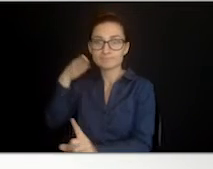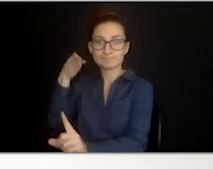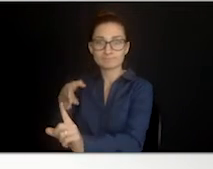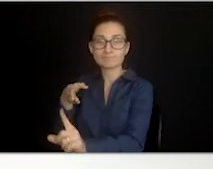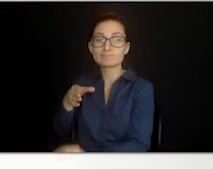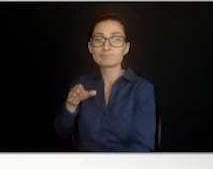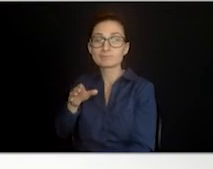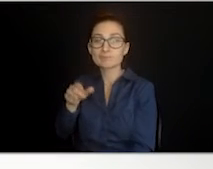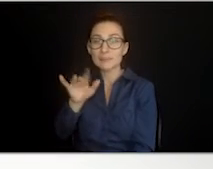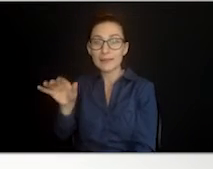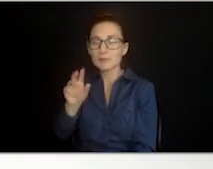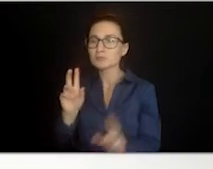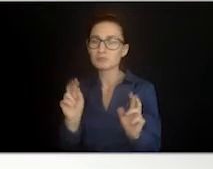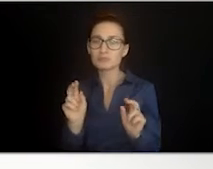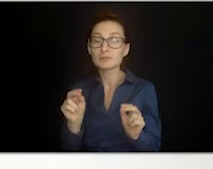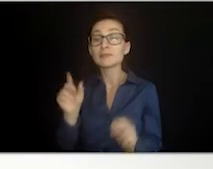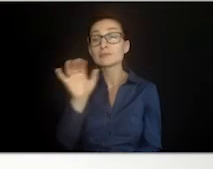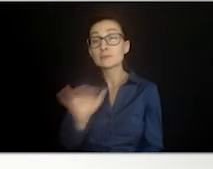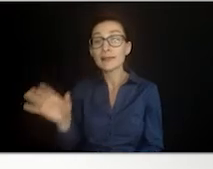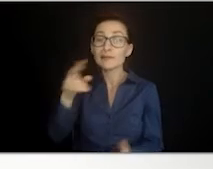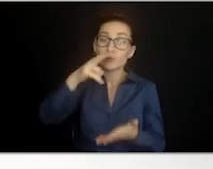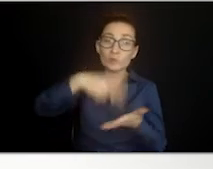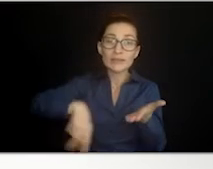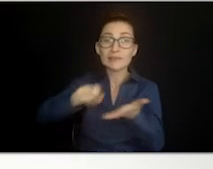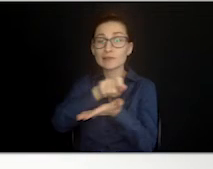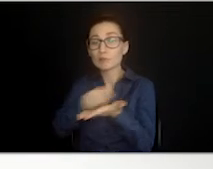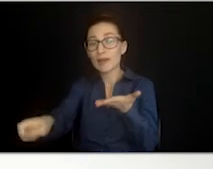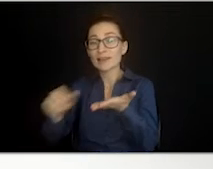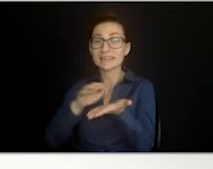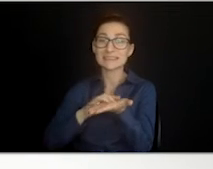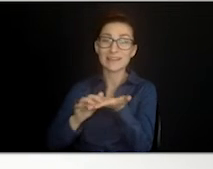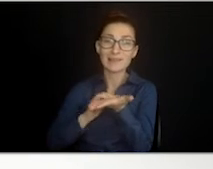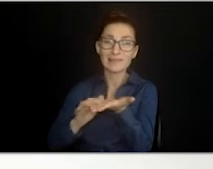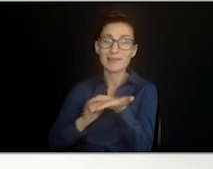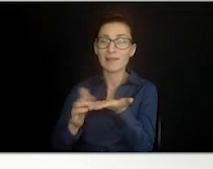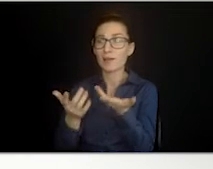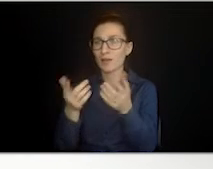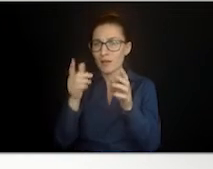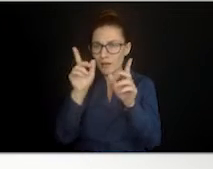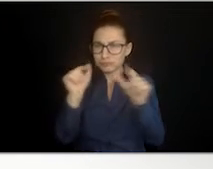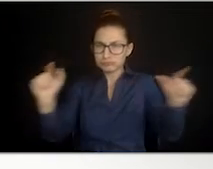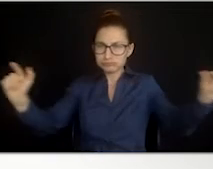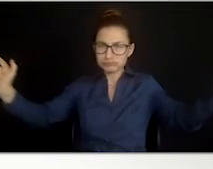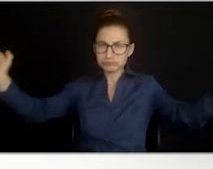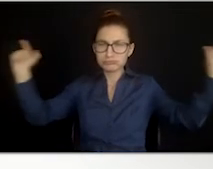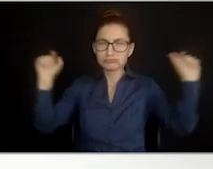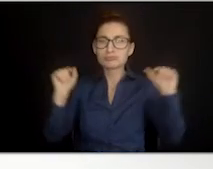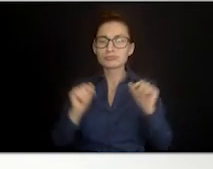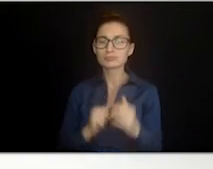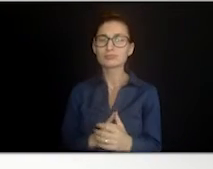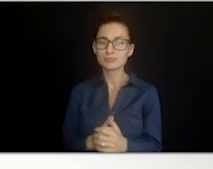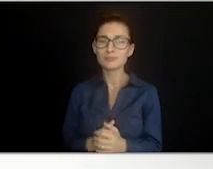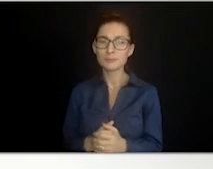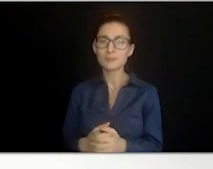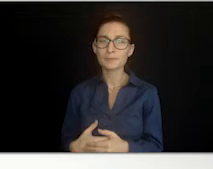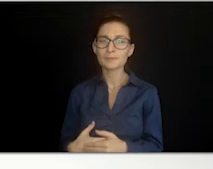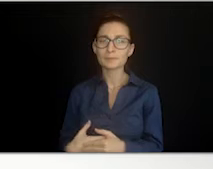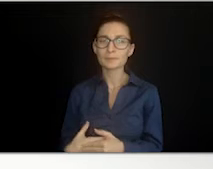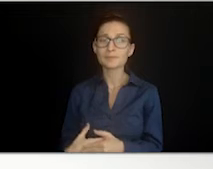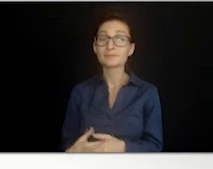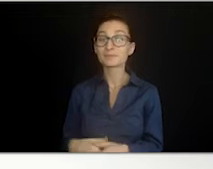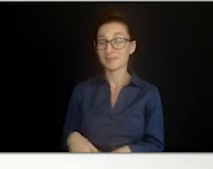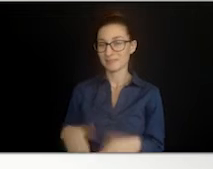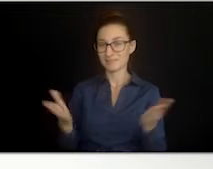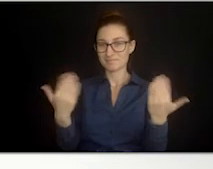and reading and writing and tactile graphics and digital, and it's the whole thing. So Braille Challenge is really fun, and